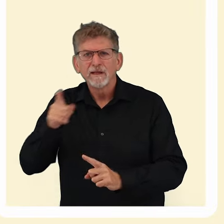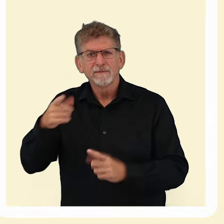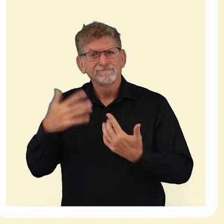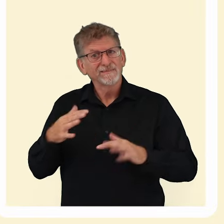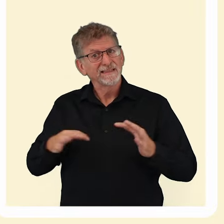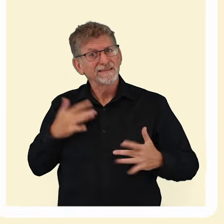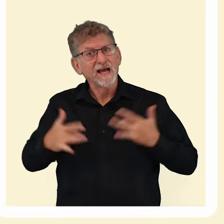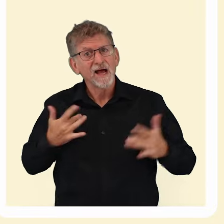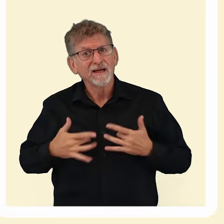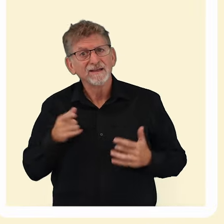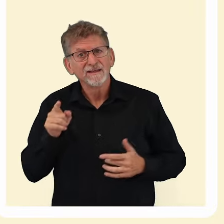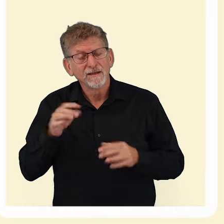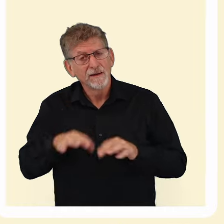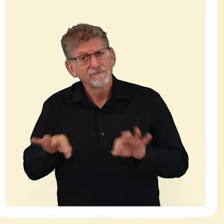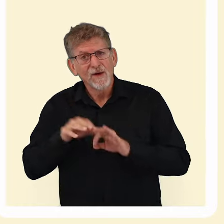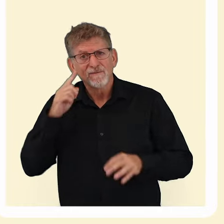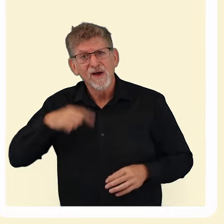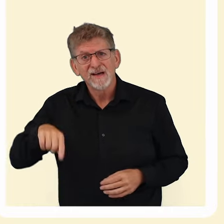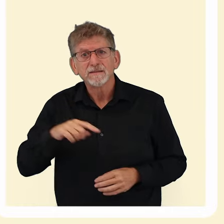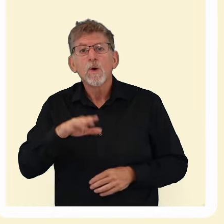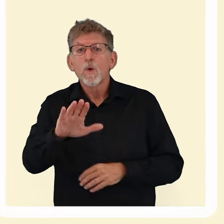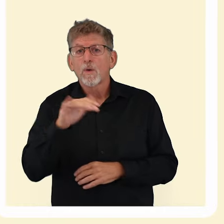that's really, for us,